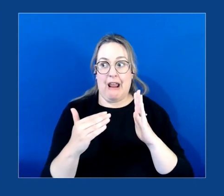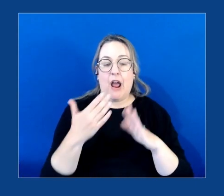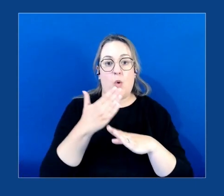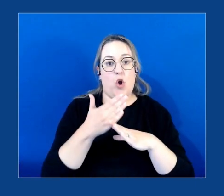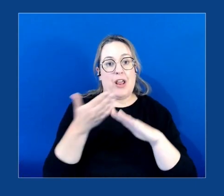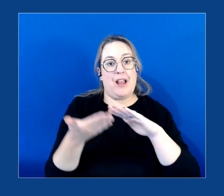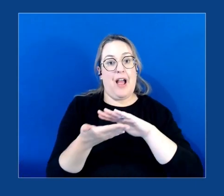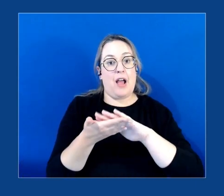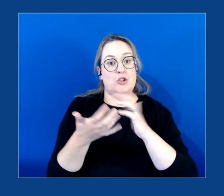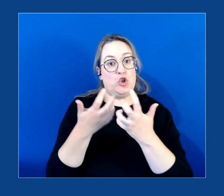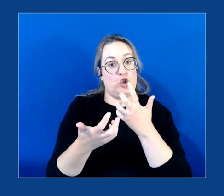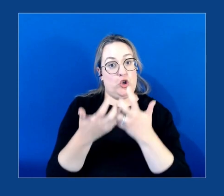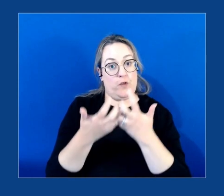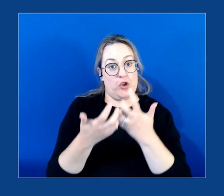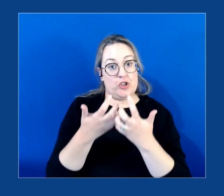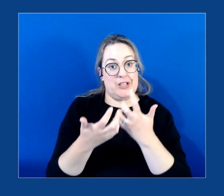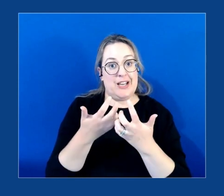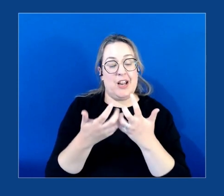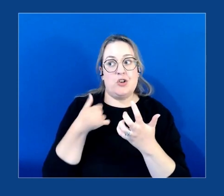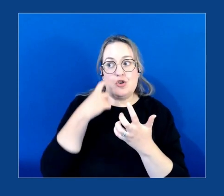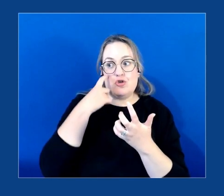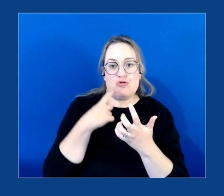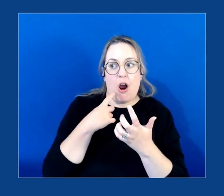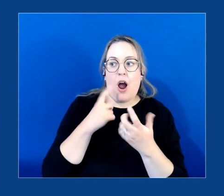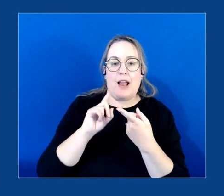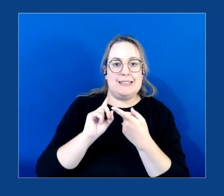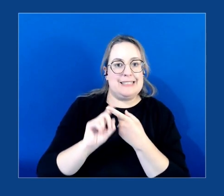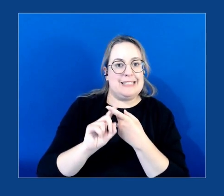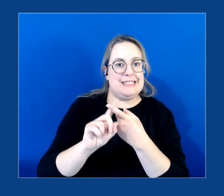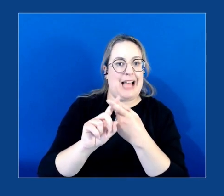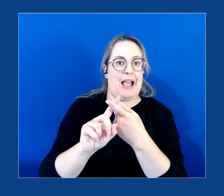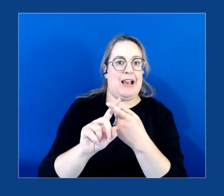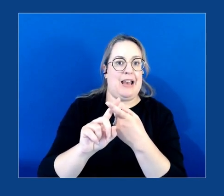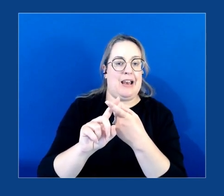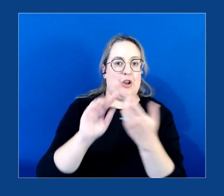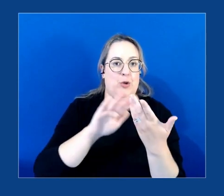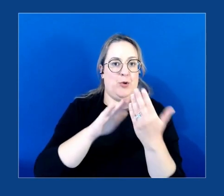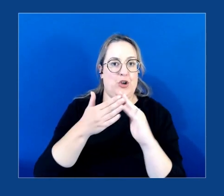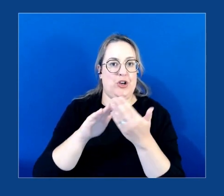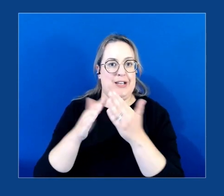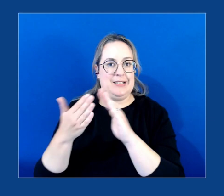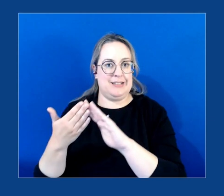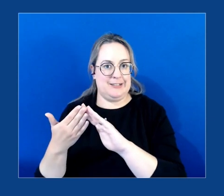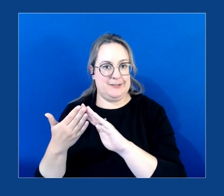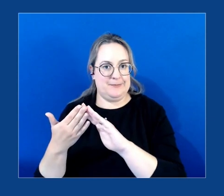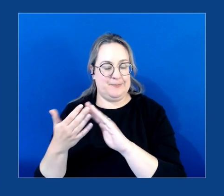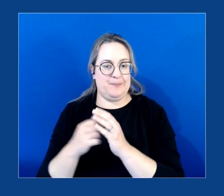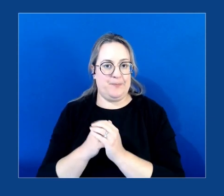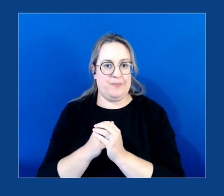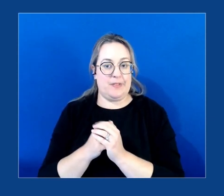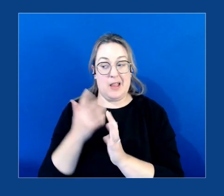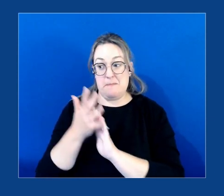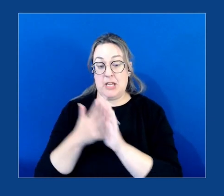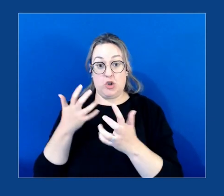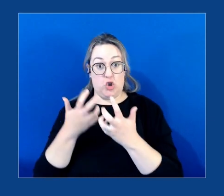collection institutions to advance their causes of sustainability. This really challenges universities to question